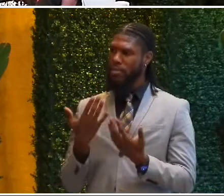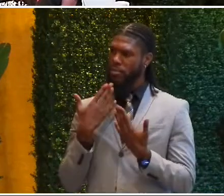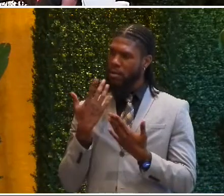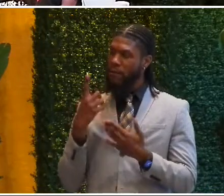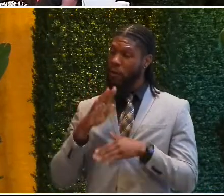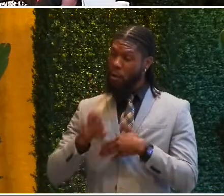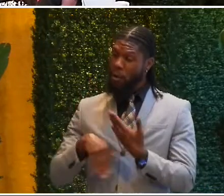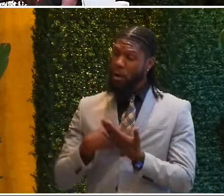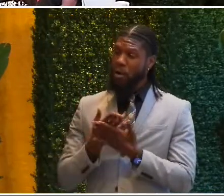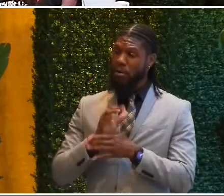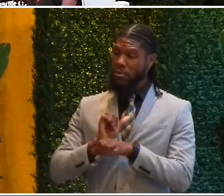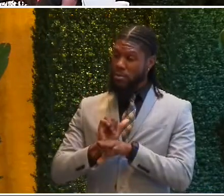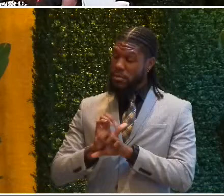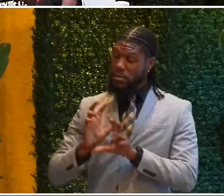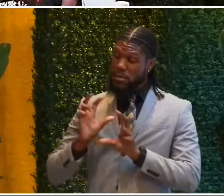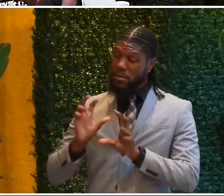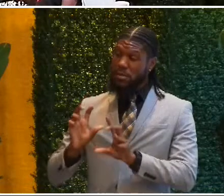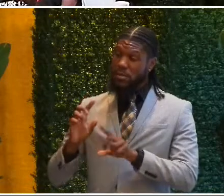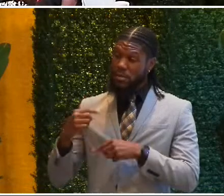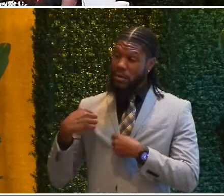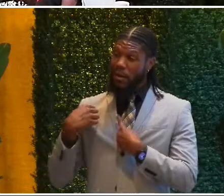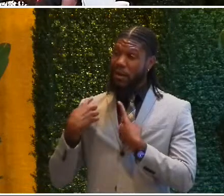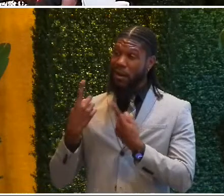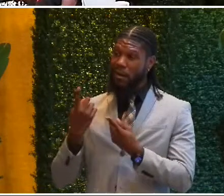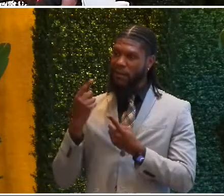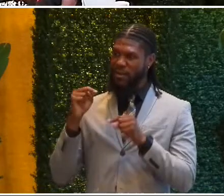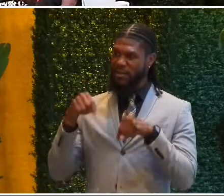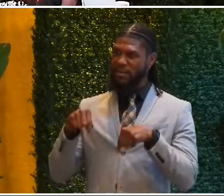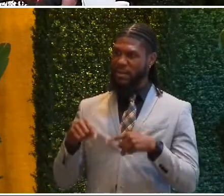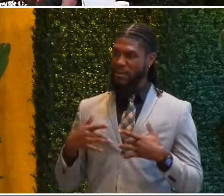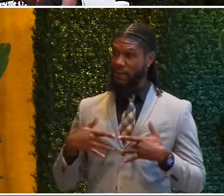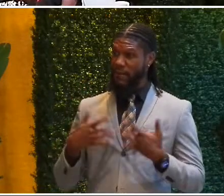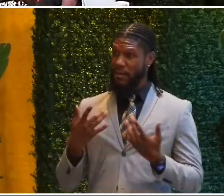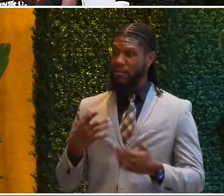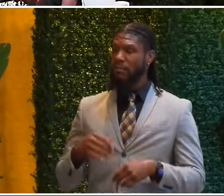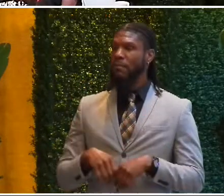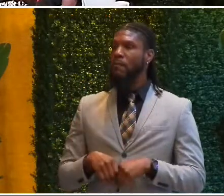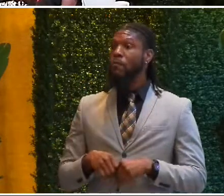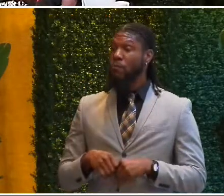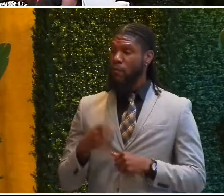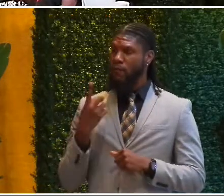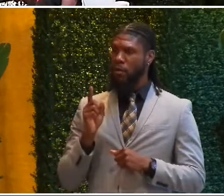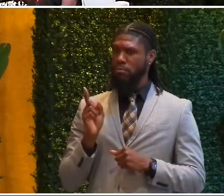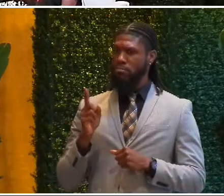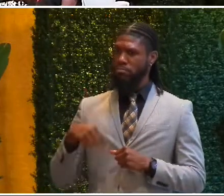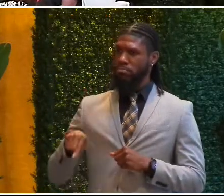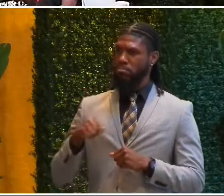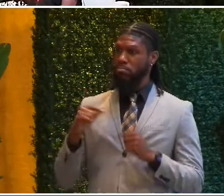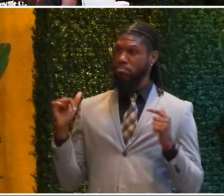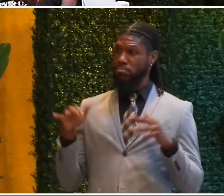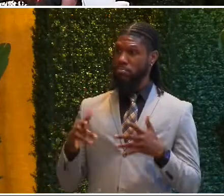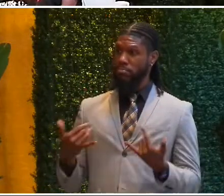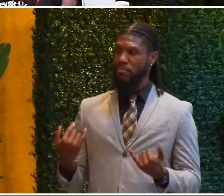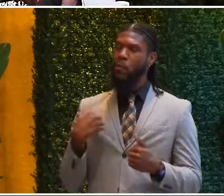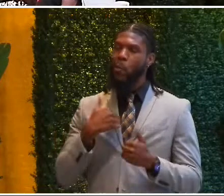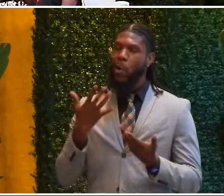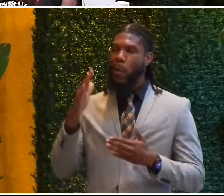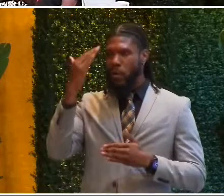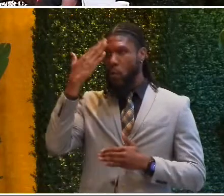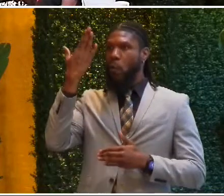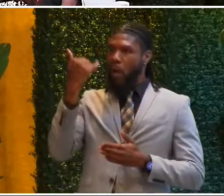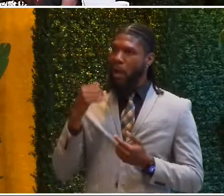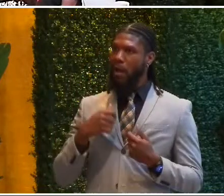the decades of work that you have put in to getting us free. And for those of us gathered here today, we know why we're here, right?